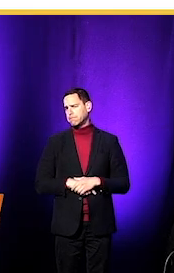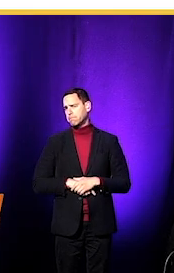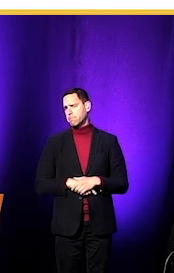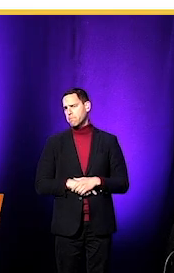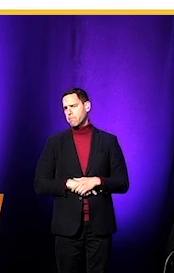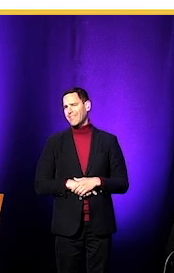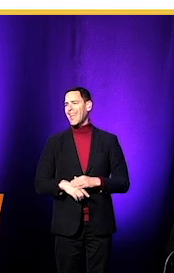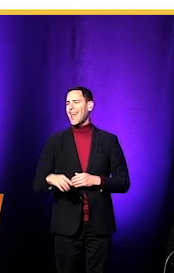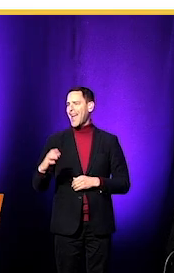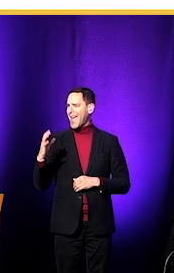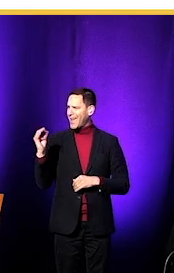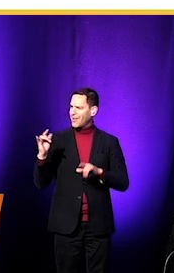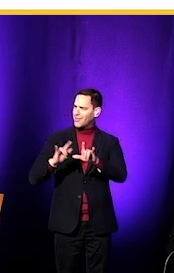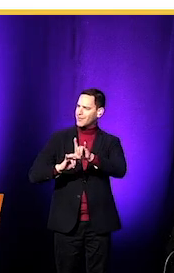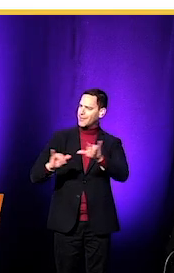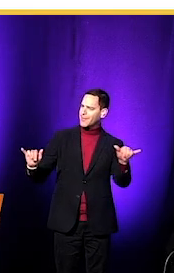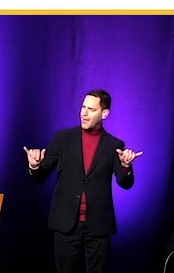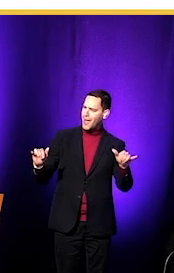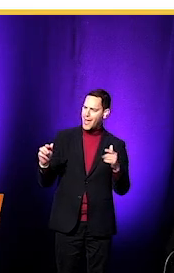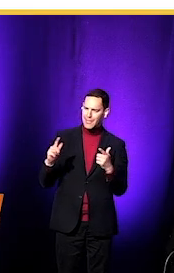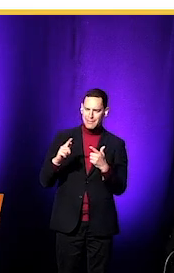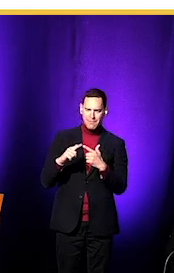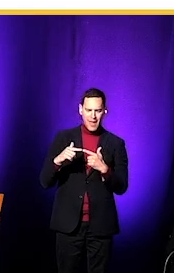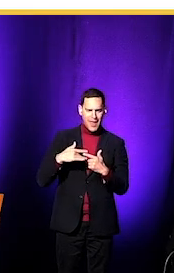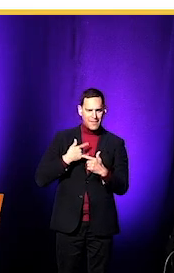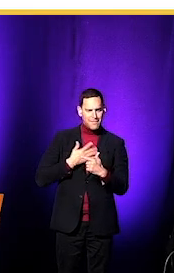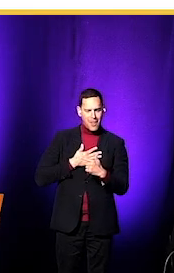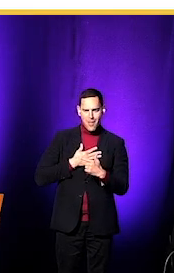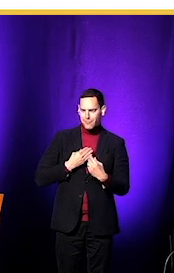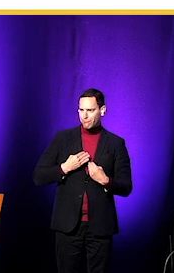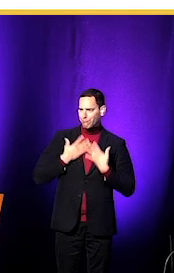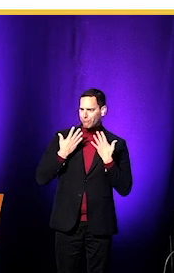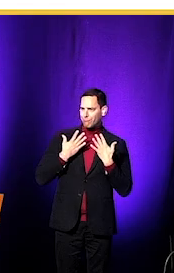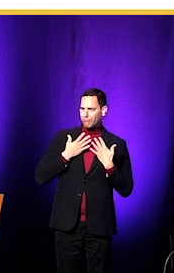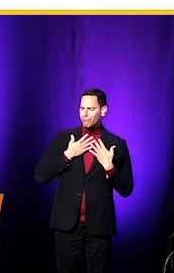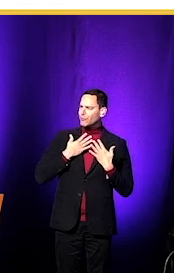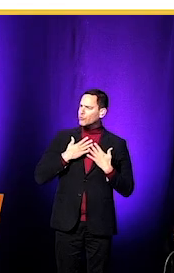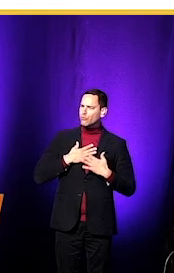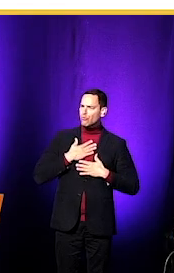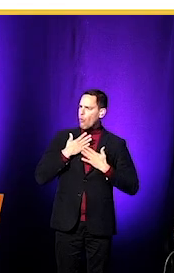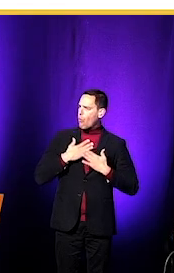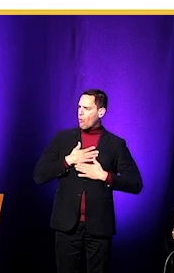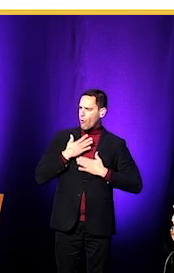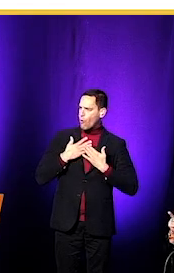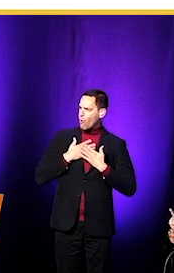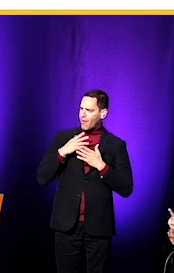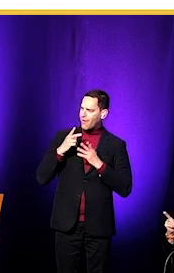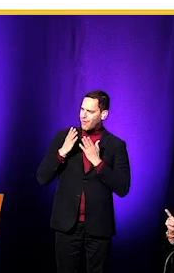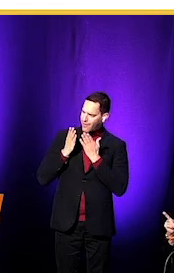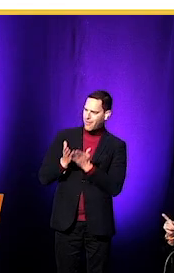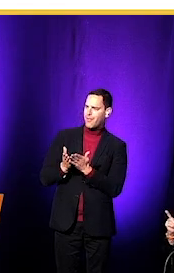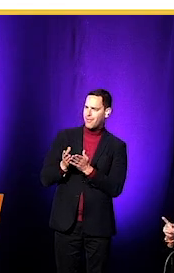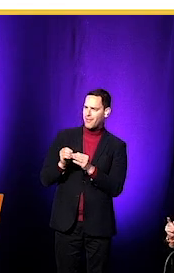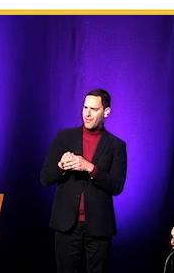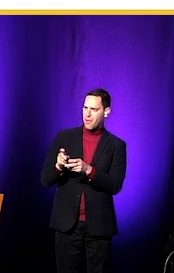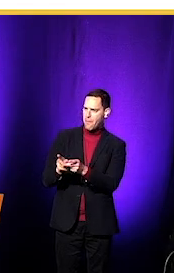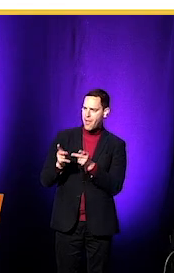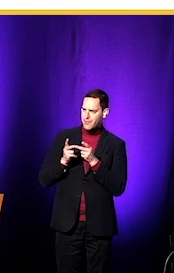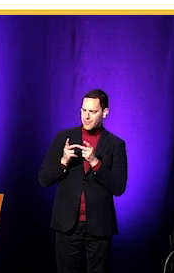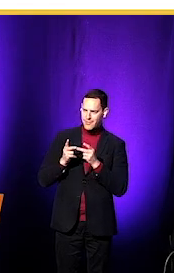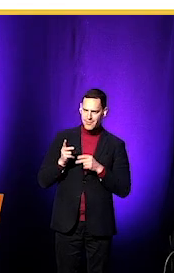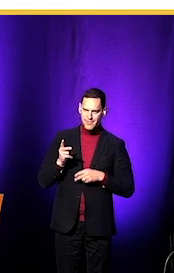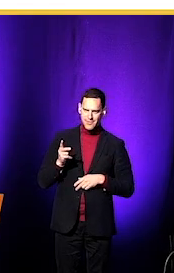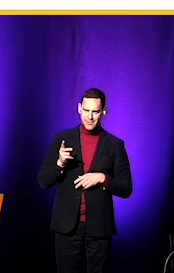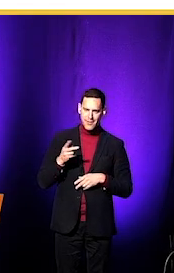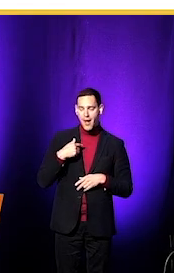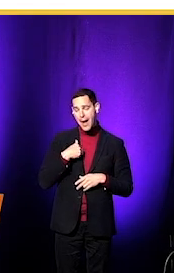But it was such a joyous space too. And so had I had time, I was actually going to do that part in my talk and go